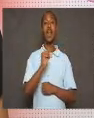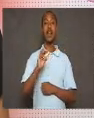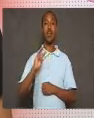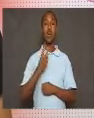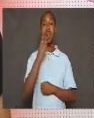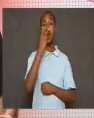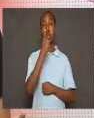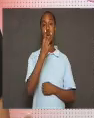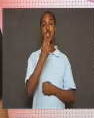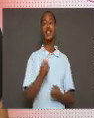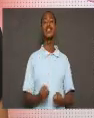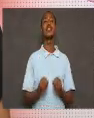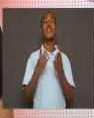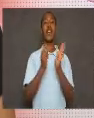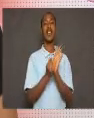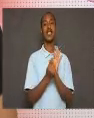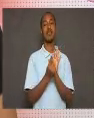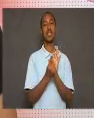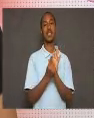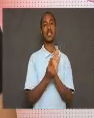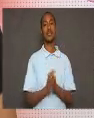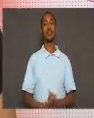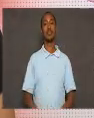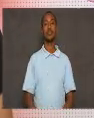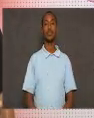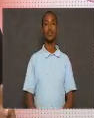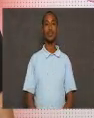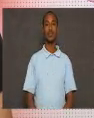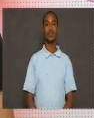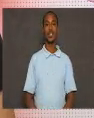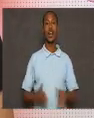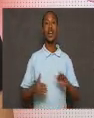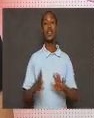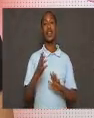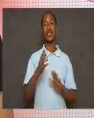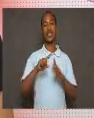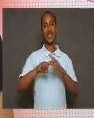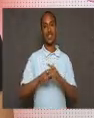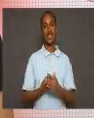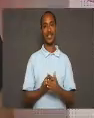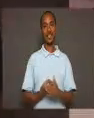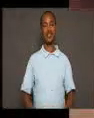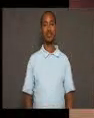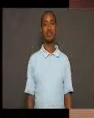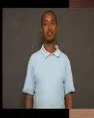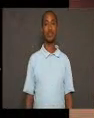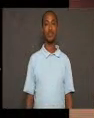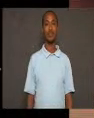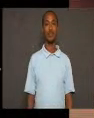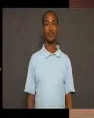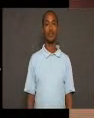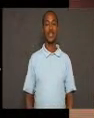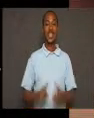will look at several examples. Let us get started.